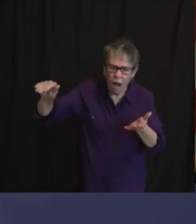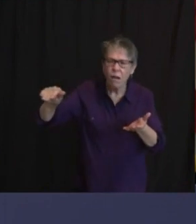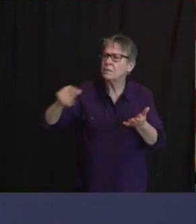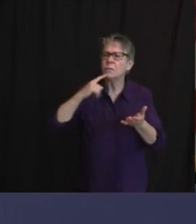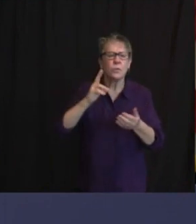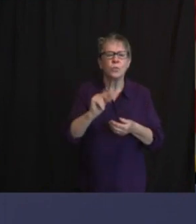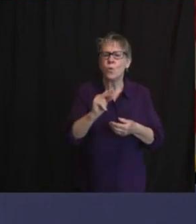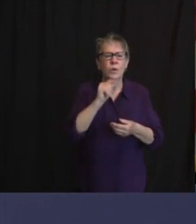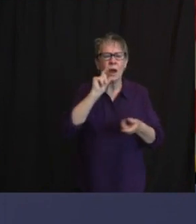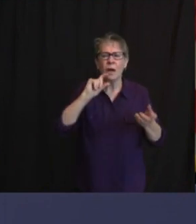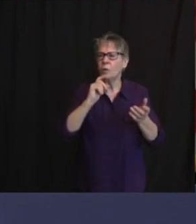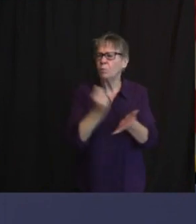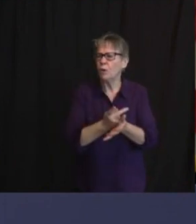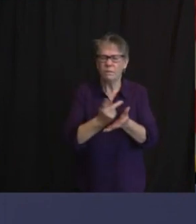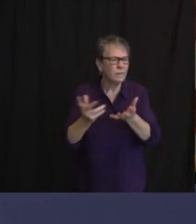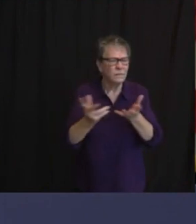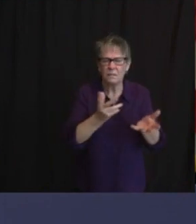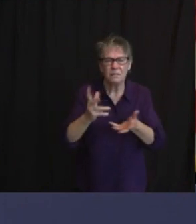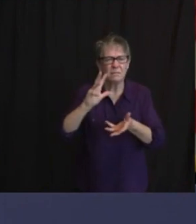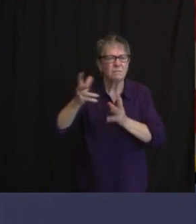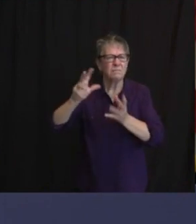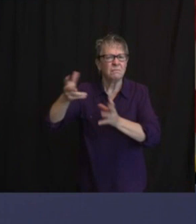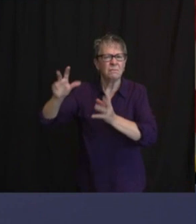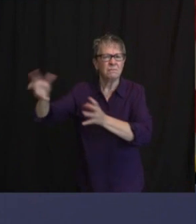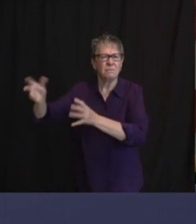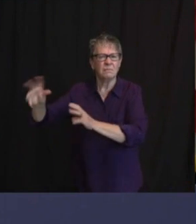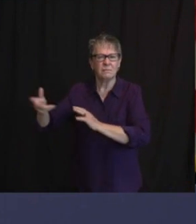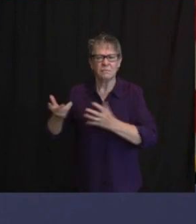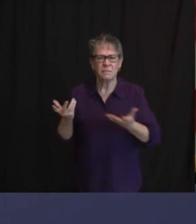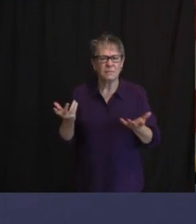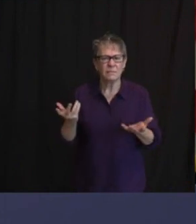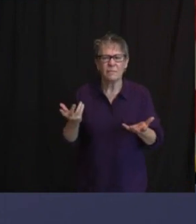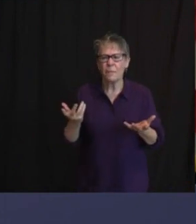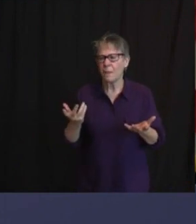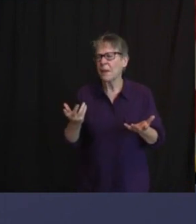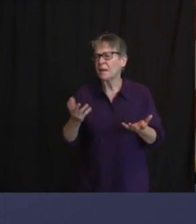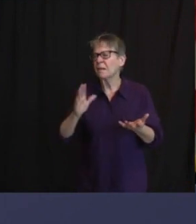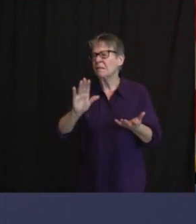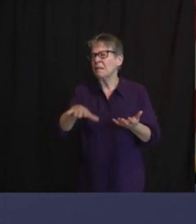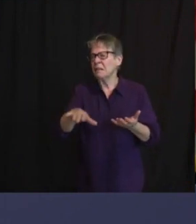Angelo, I think, with us tomorrow. Thank you for that. Paul, good afternoon.